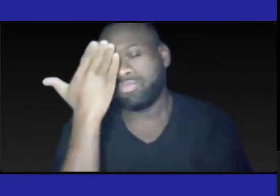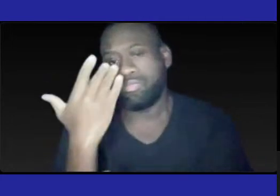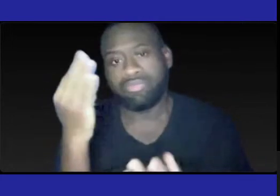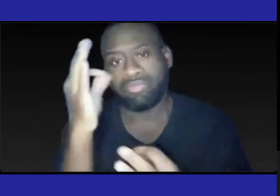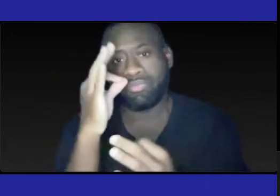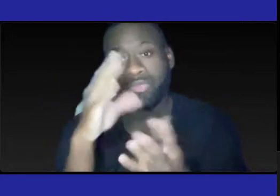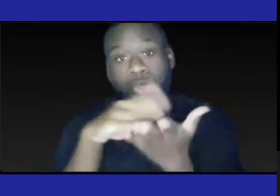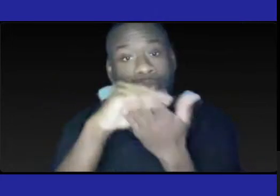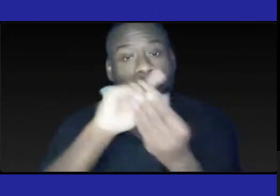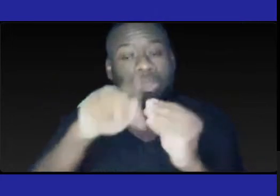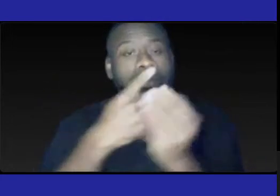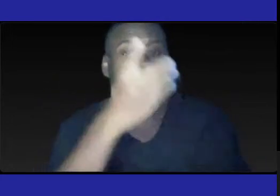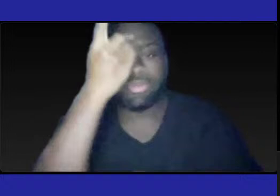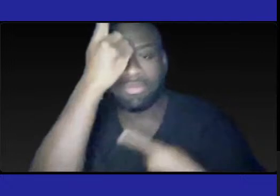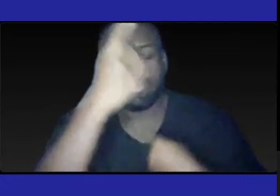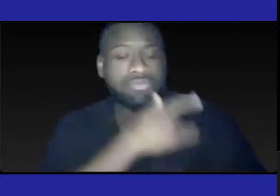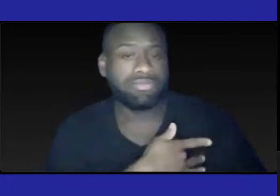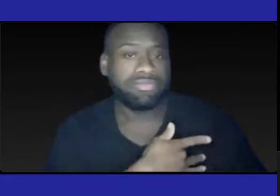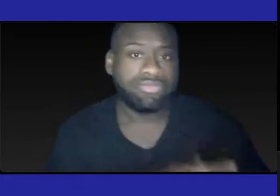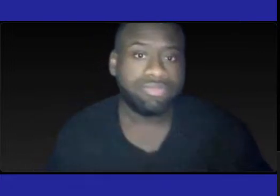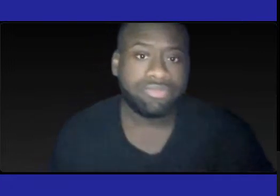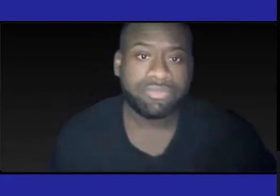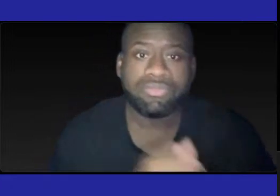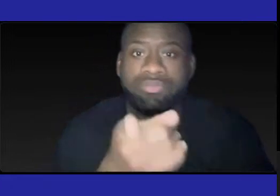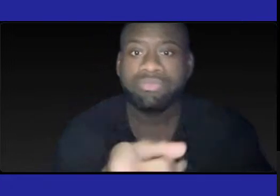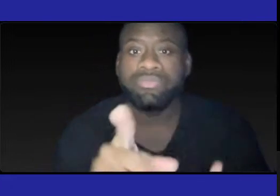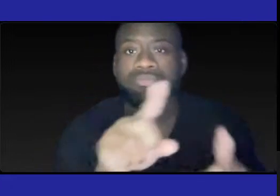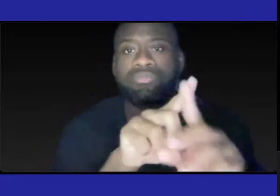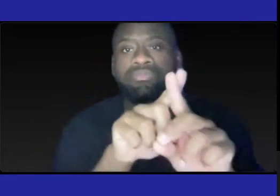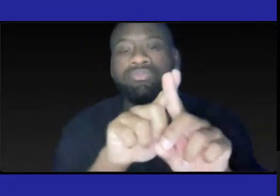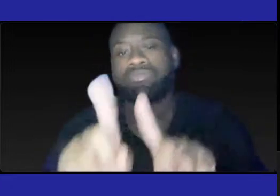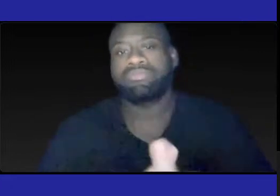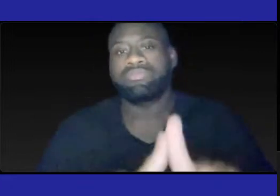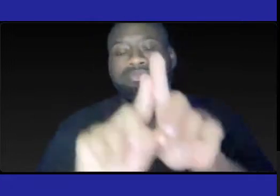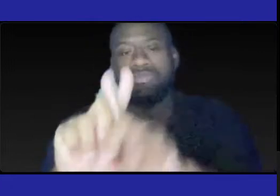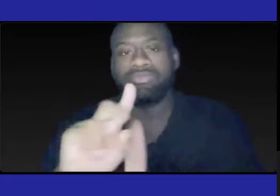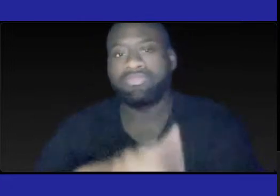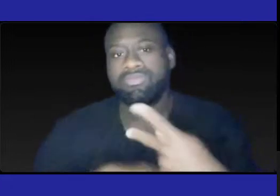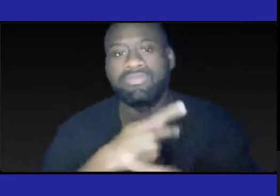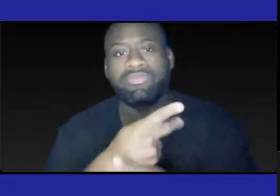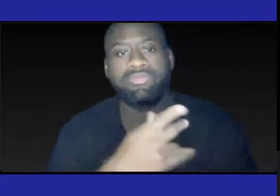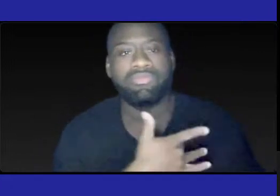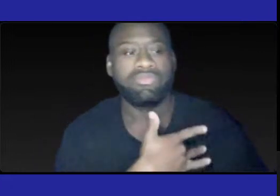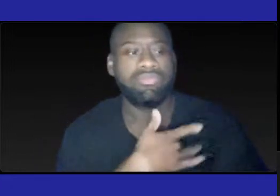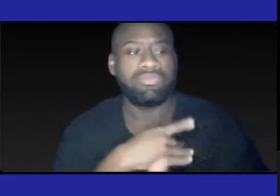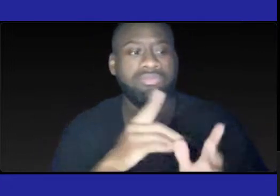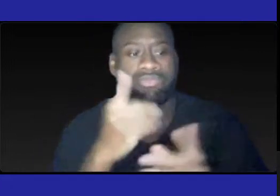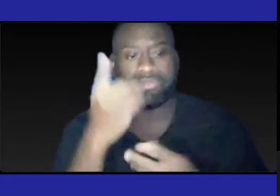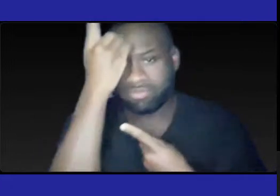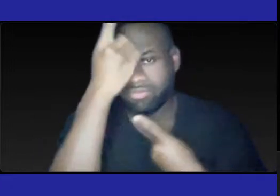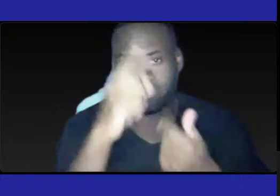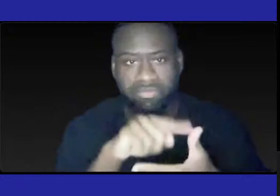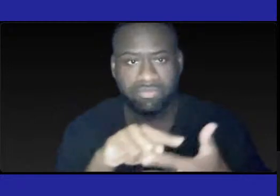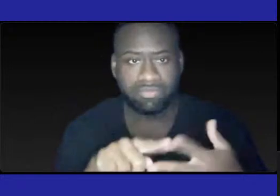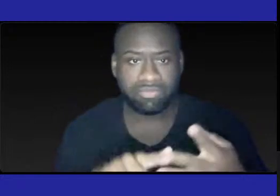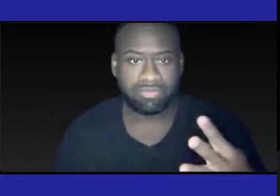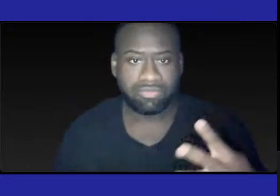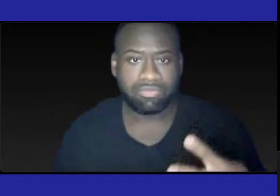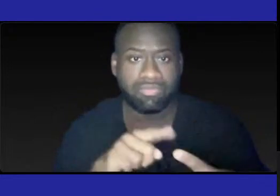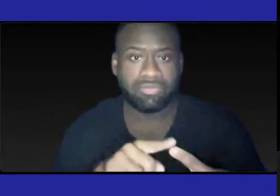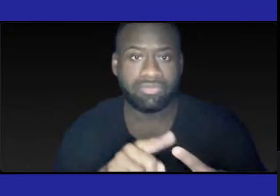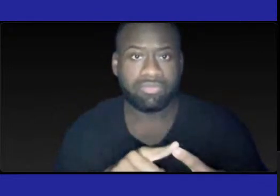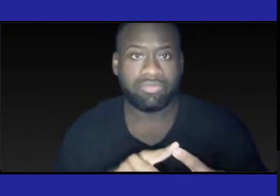So this is just an illustration of the different types of heart disease. We have ischemic cardiomyopathy, which means weakening of the heart